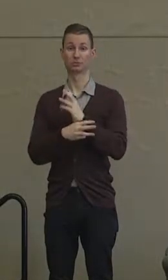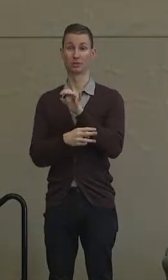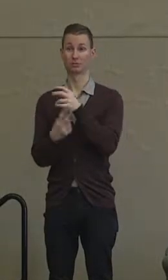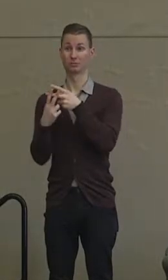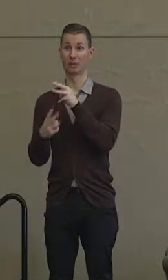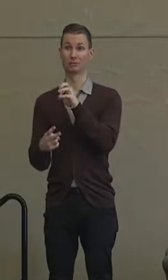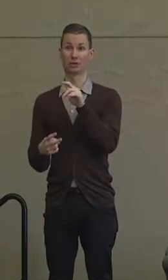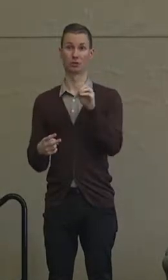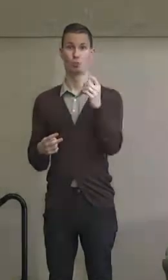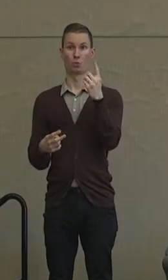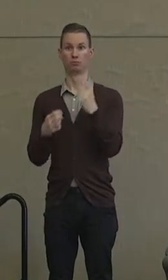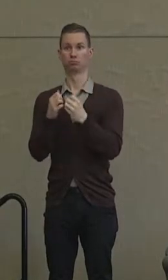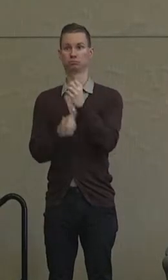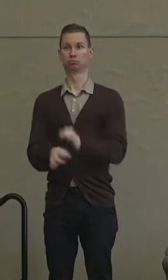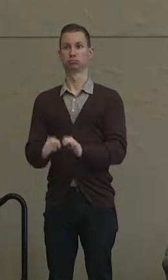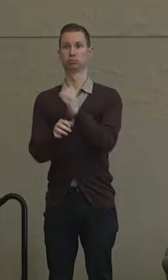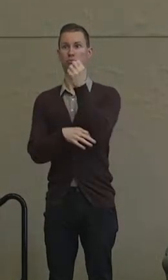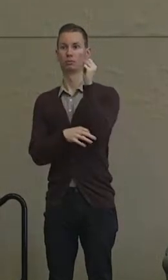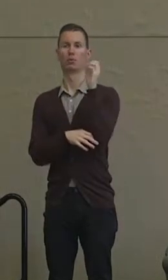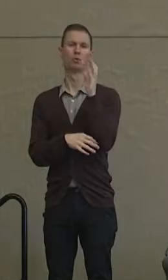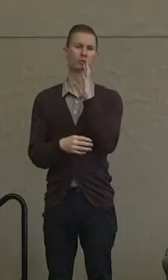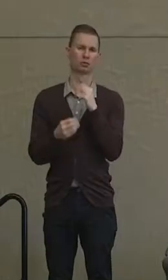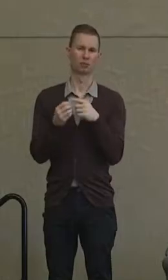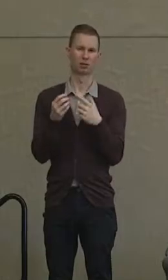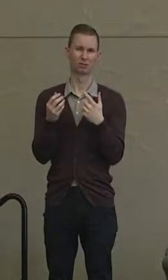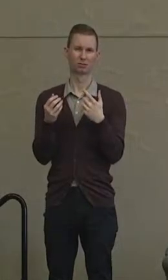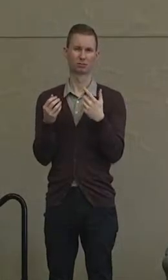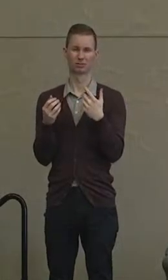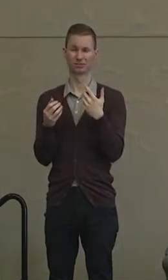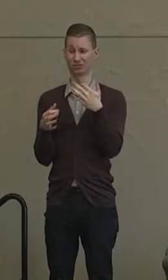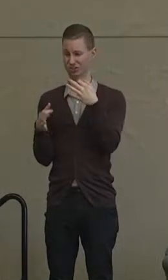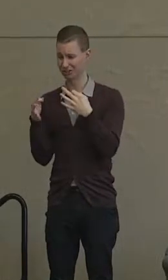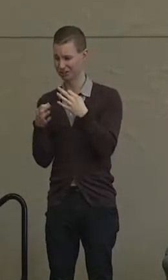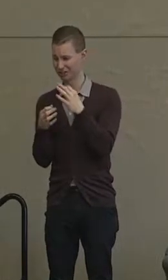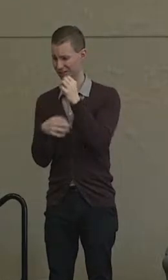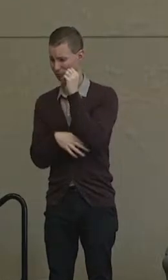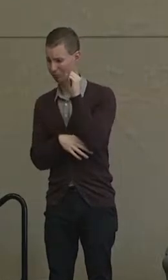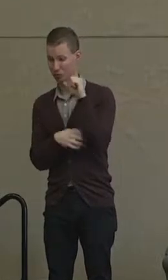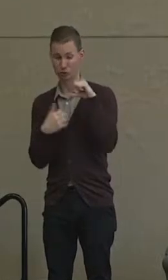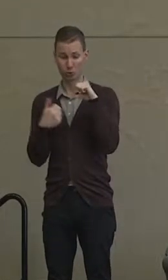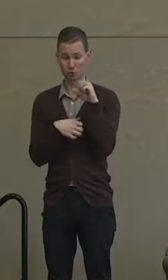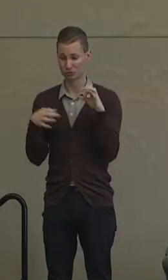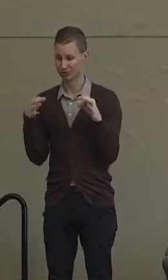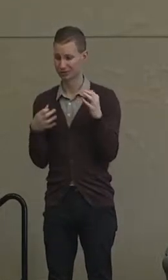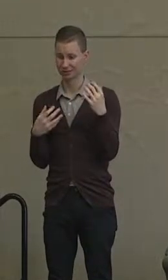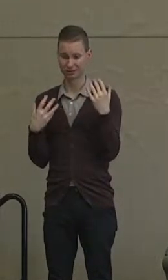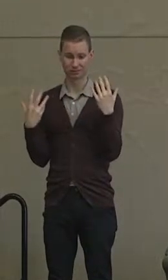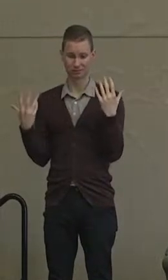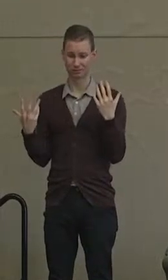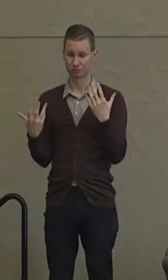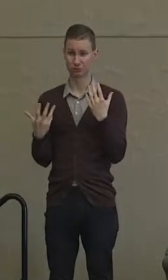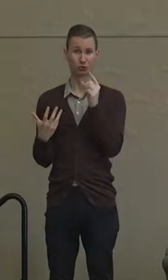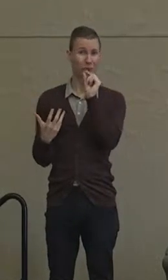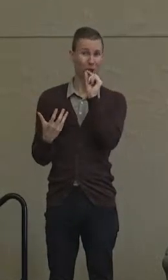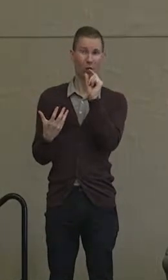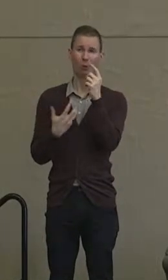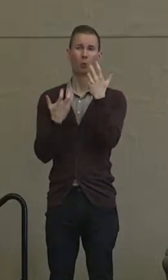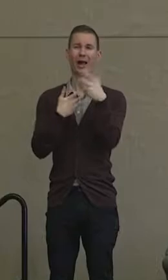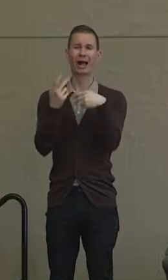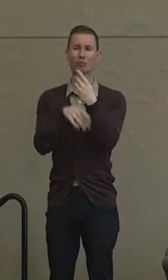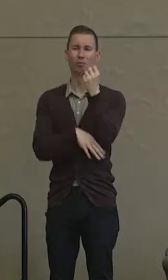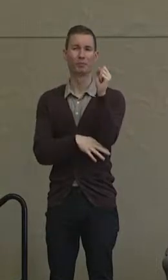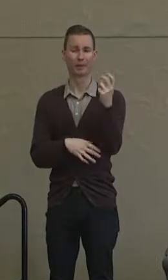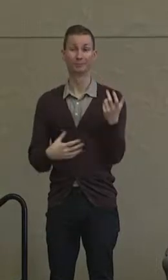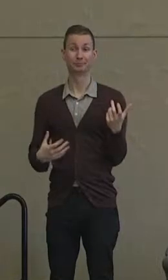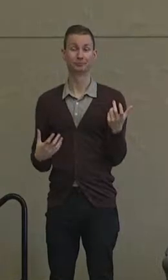important movements, and we'll talk about what kind of movement. Is it a justice movement, a social justice movement? Is it a Twitter movement? What kind of movement